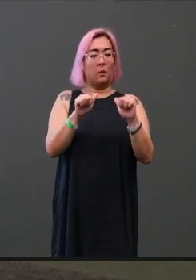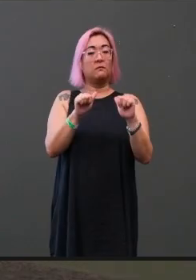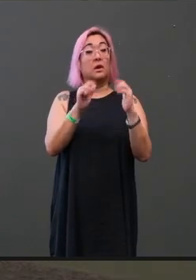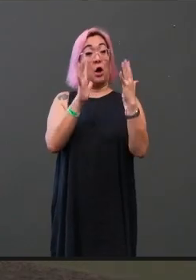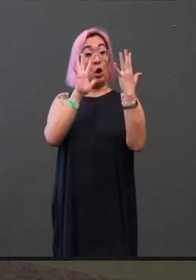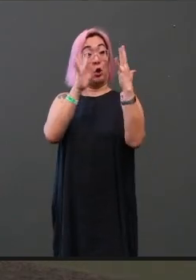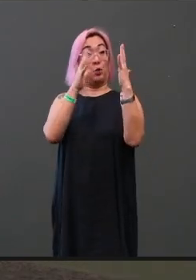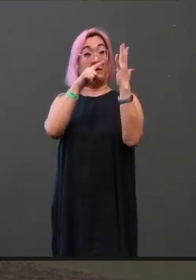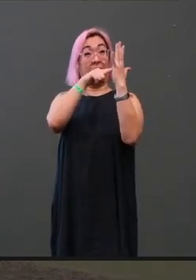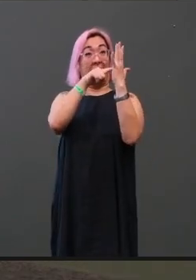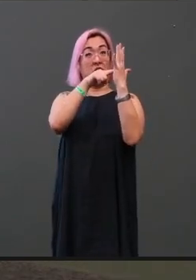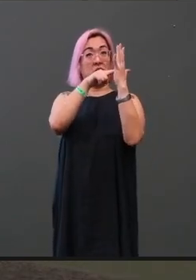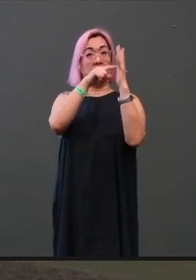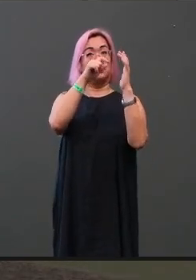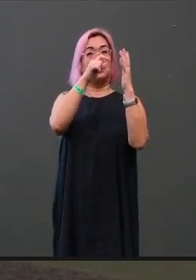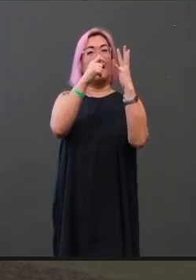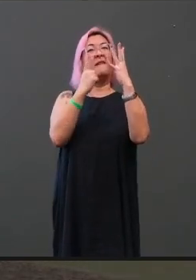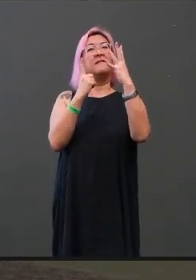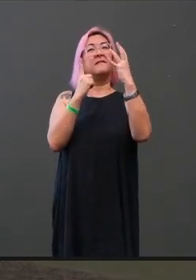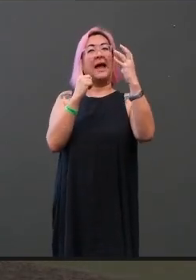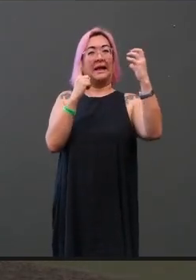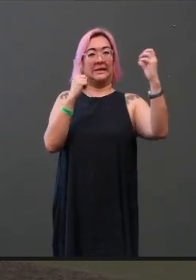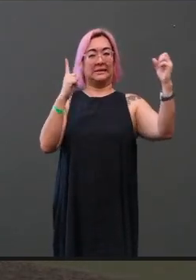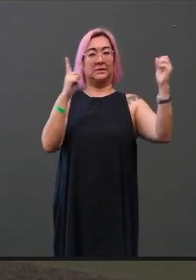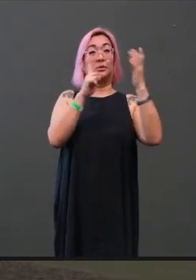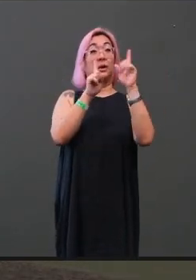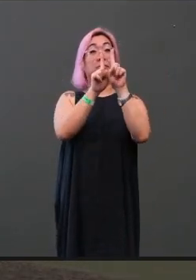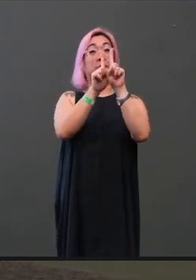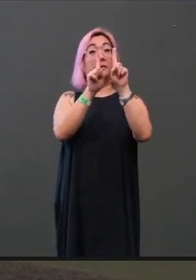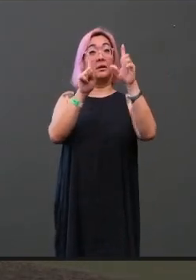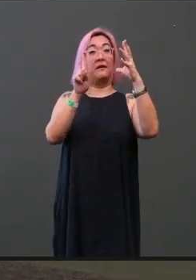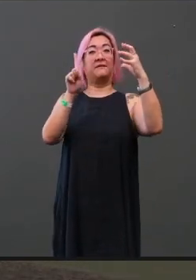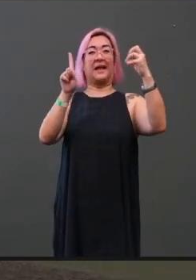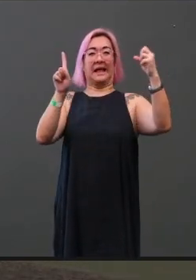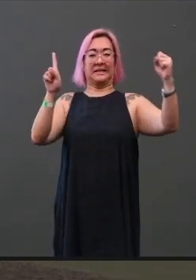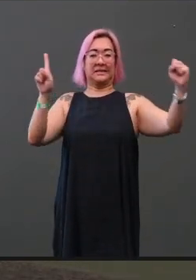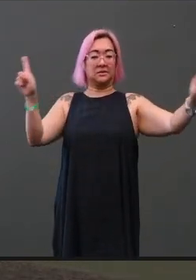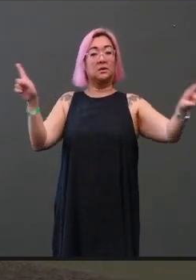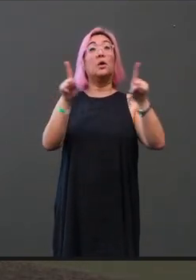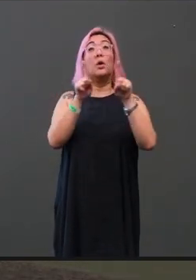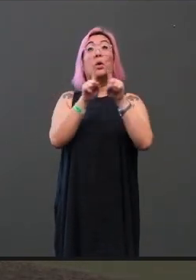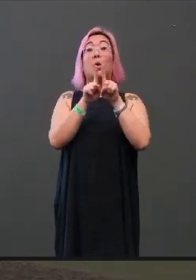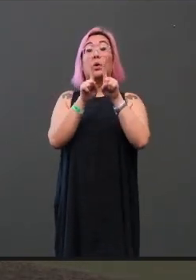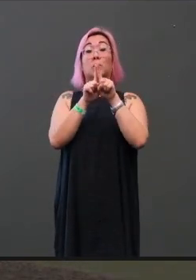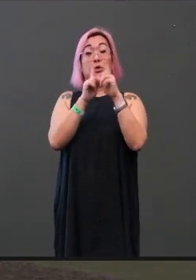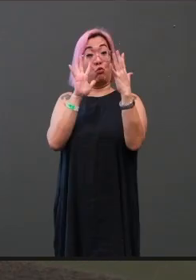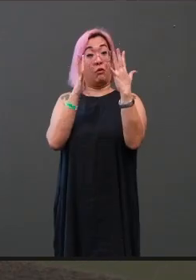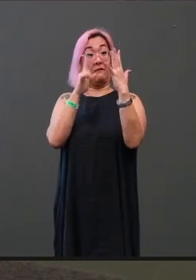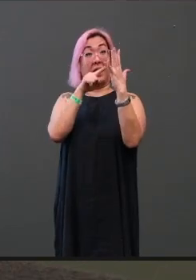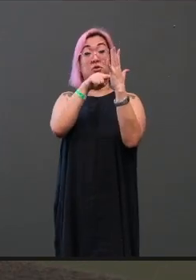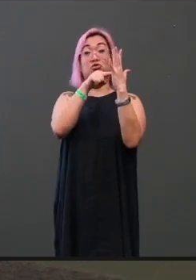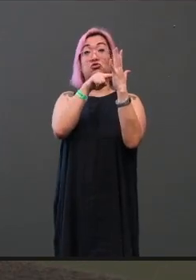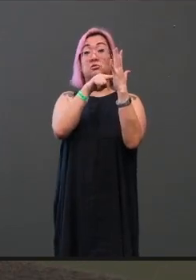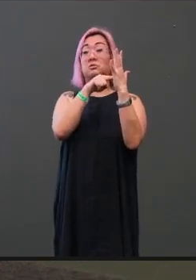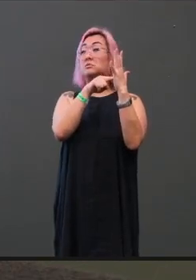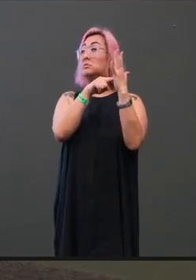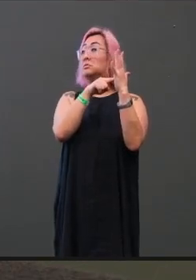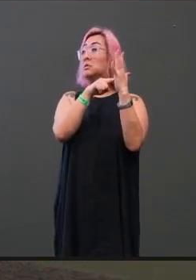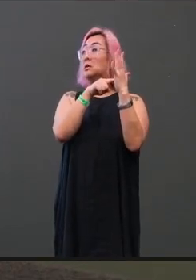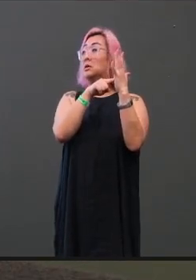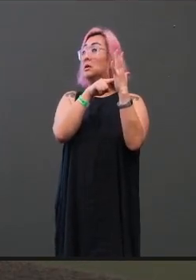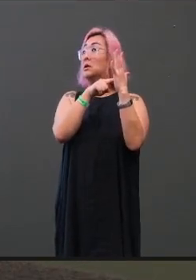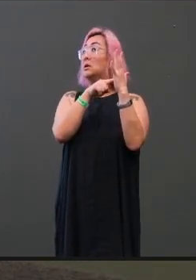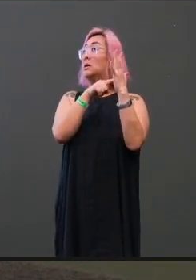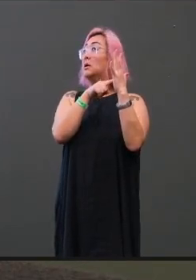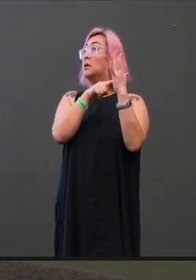fade out the sprite as it moves away from the window. At the same time, we also move the reflection to move upwards so that it doesn't